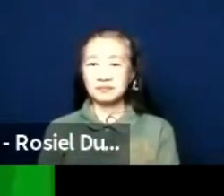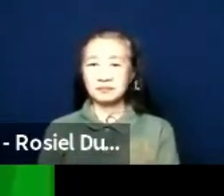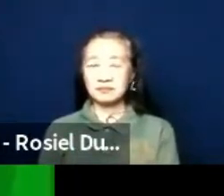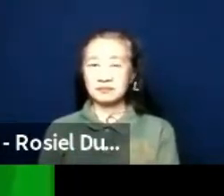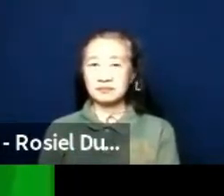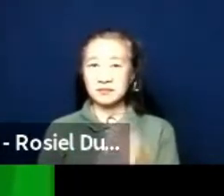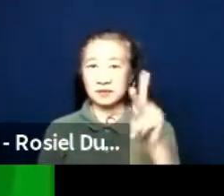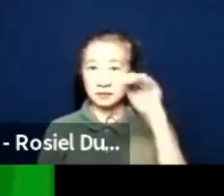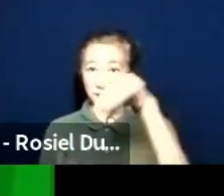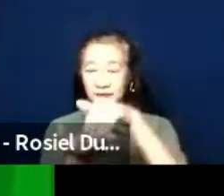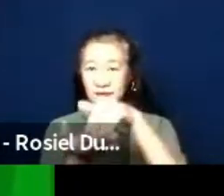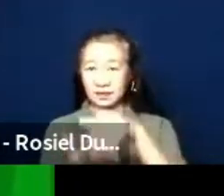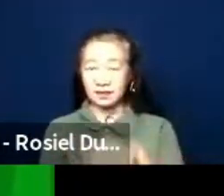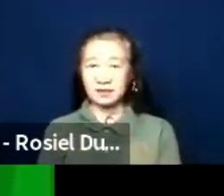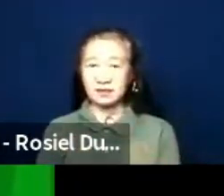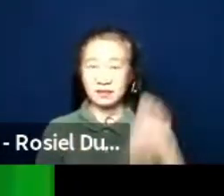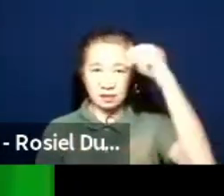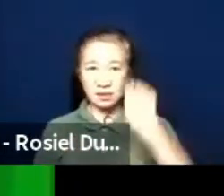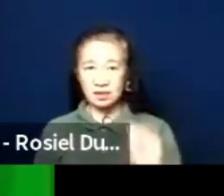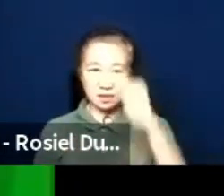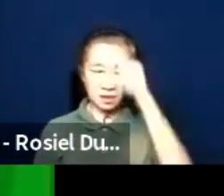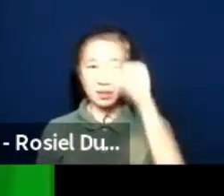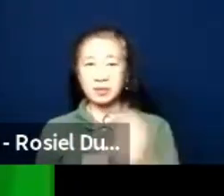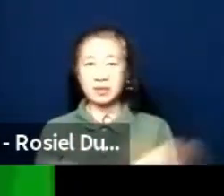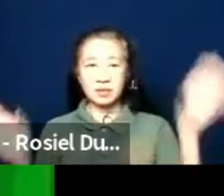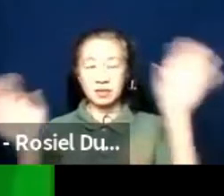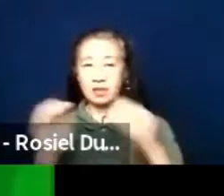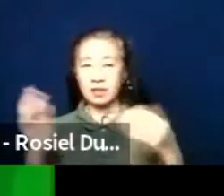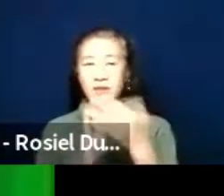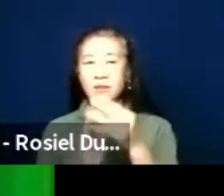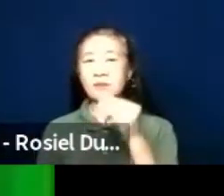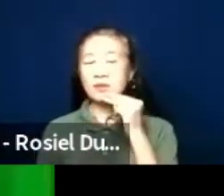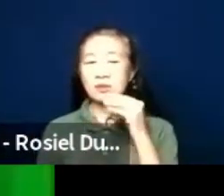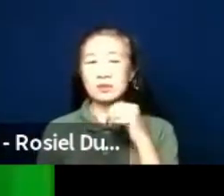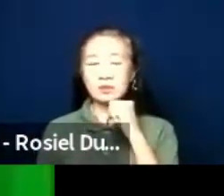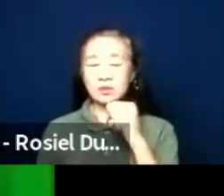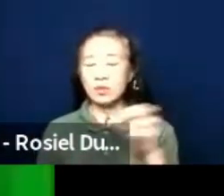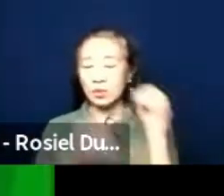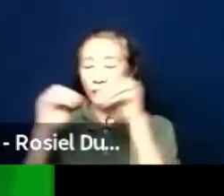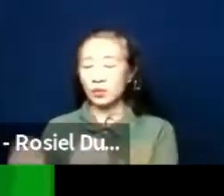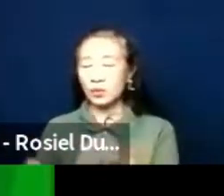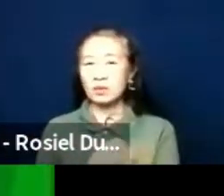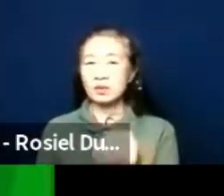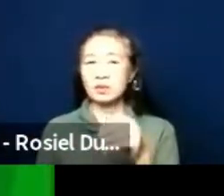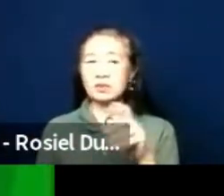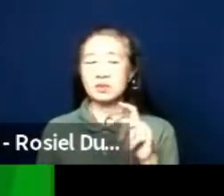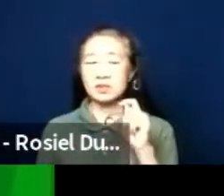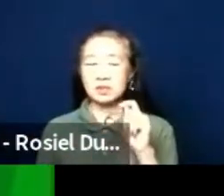Okay, once again, seizure, remember nothing by mouth. Do not put towel or spoon.